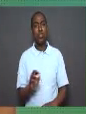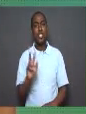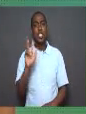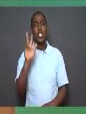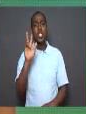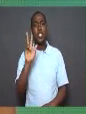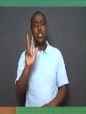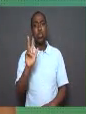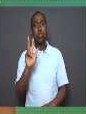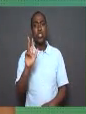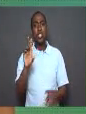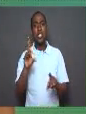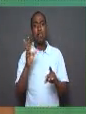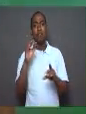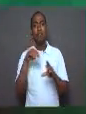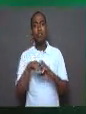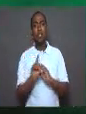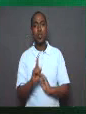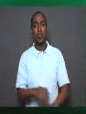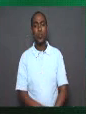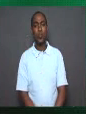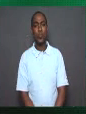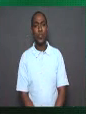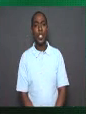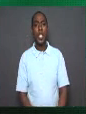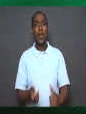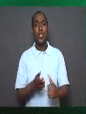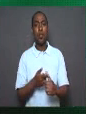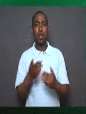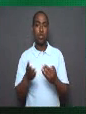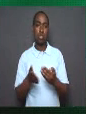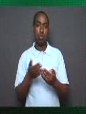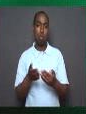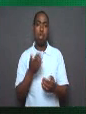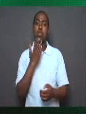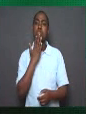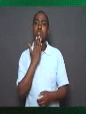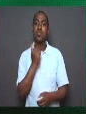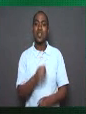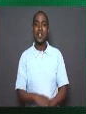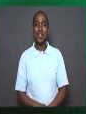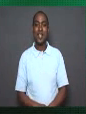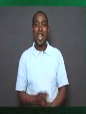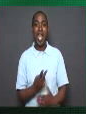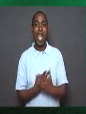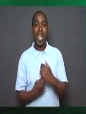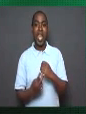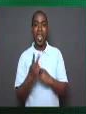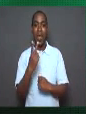three classifications: simple sugars, double